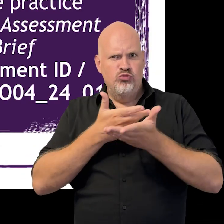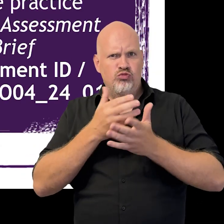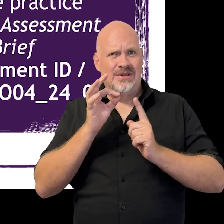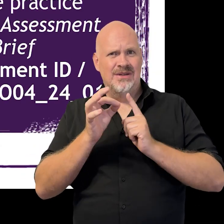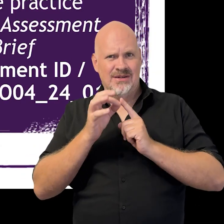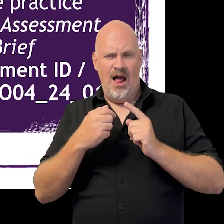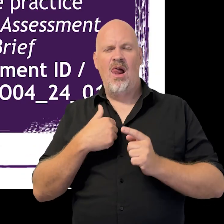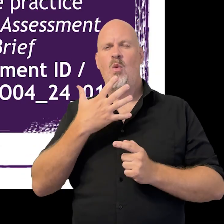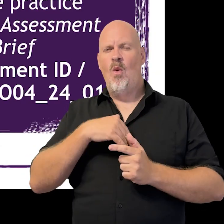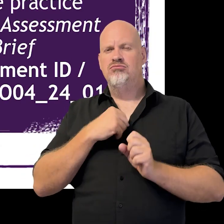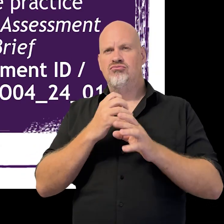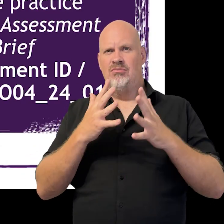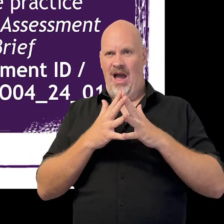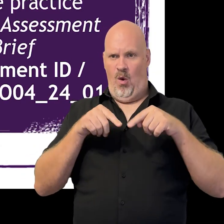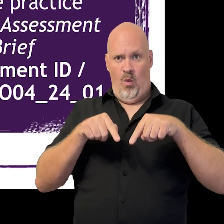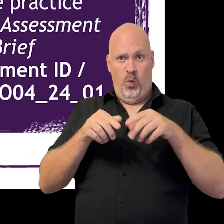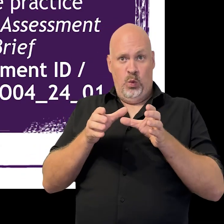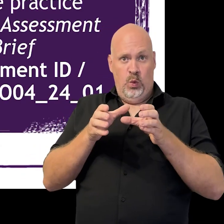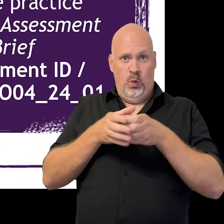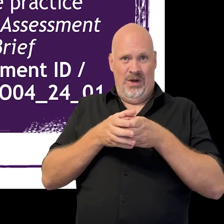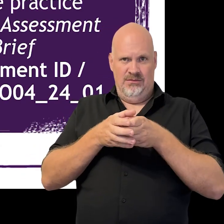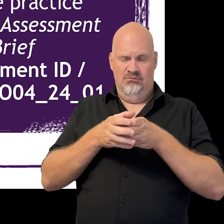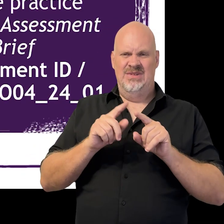to assess this particular unit.